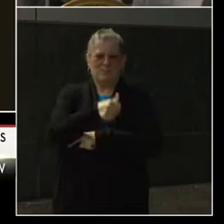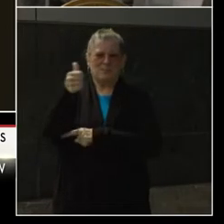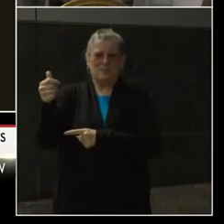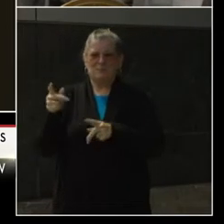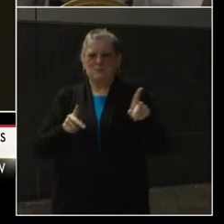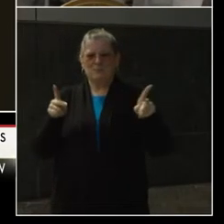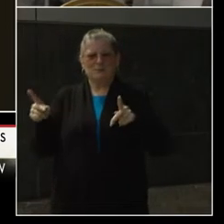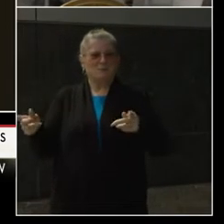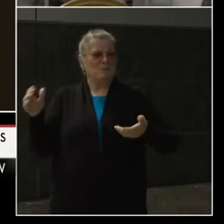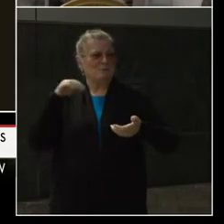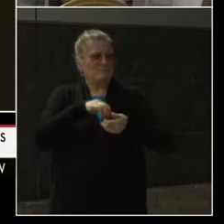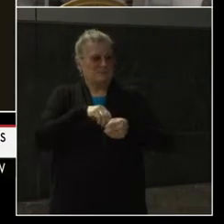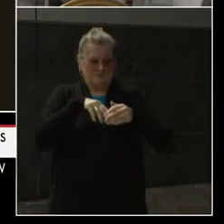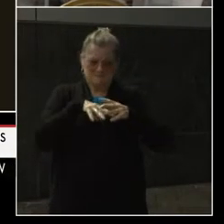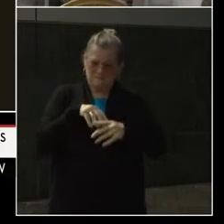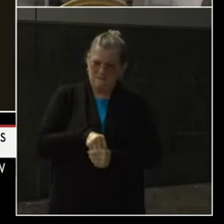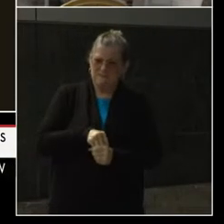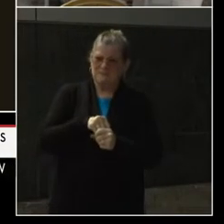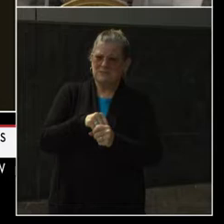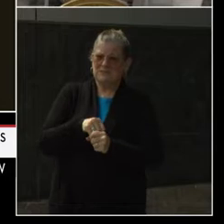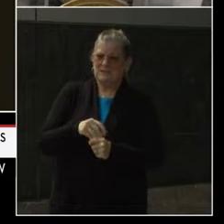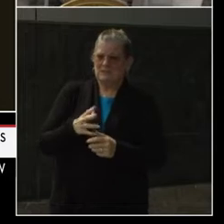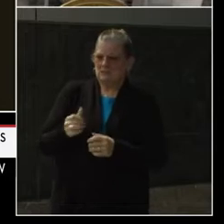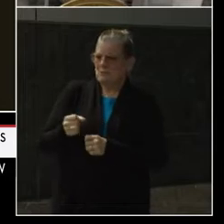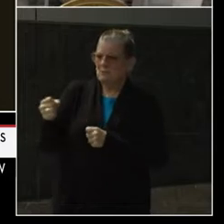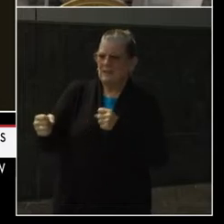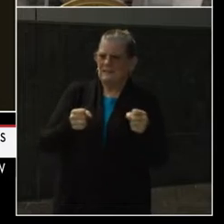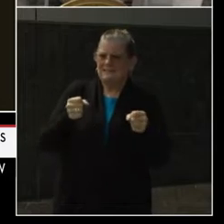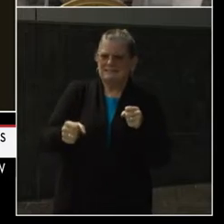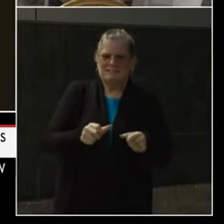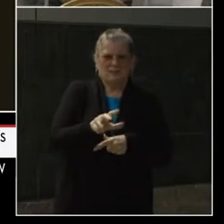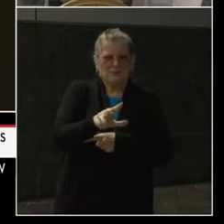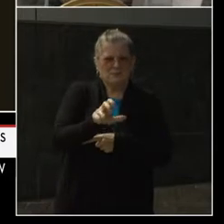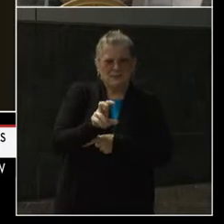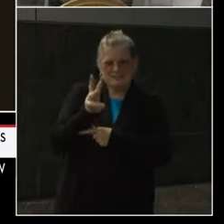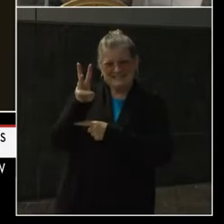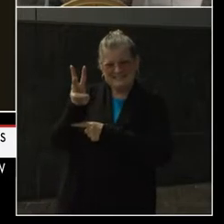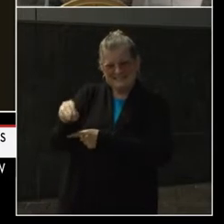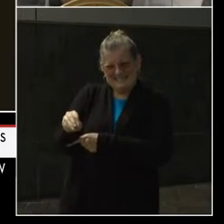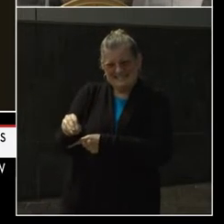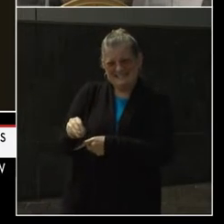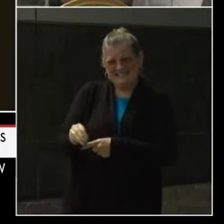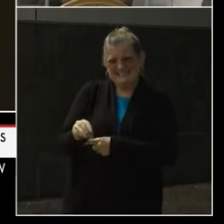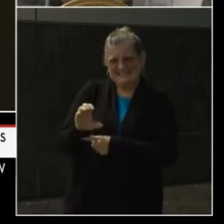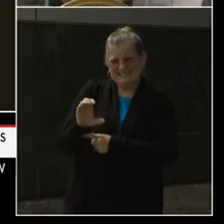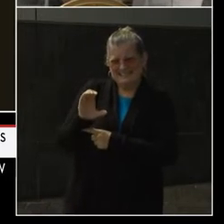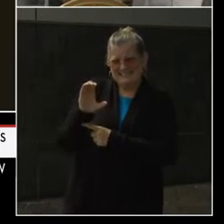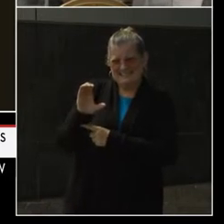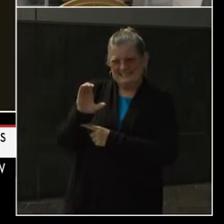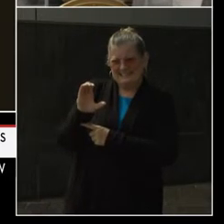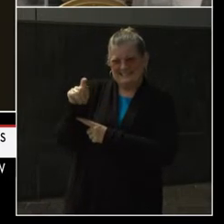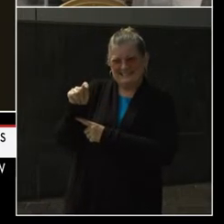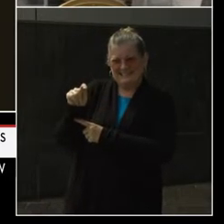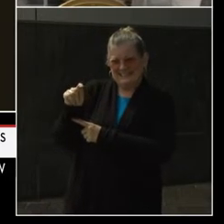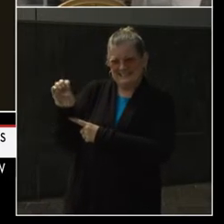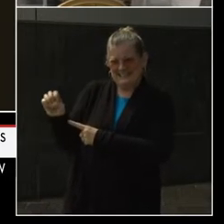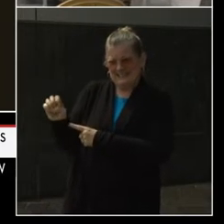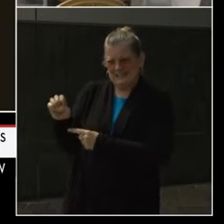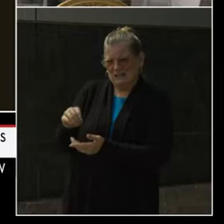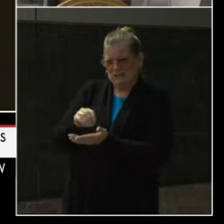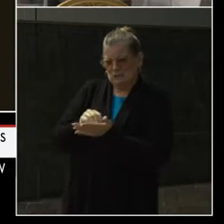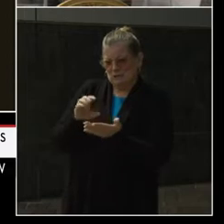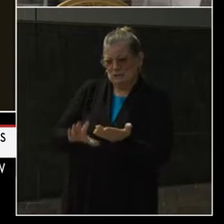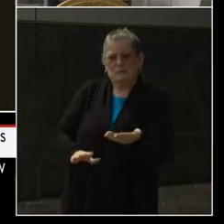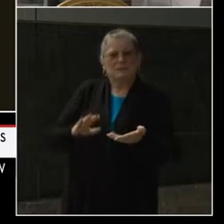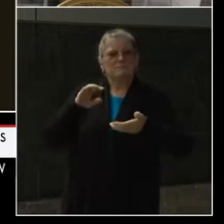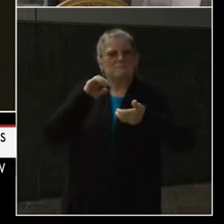year, we aim to place over 330 qualified CTE students. Qualified mean that they are in their 3rd or 4th year of CTE studies. They have